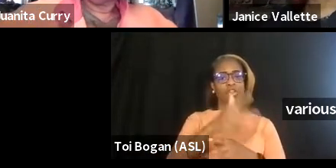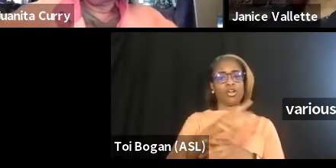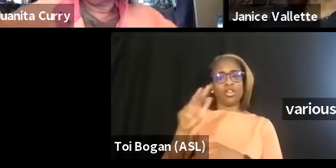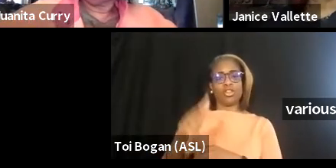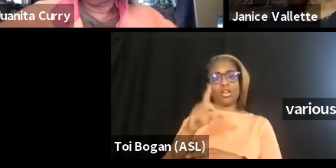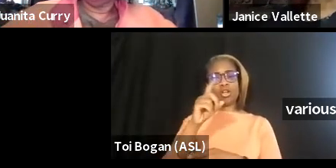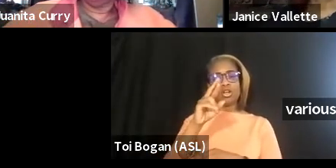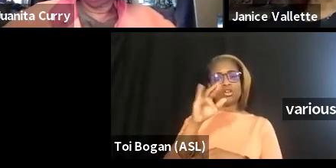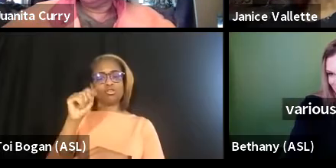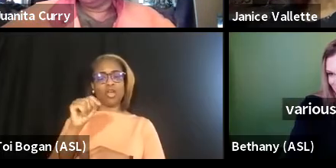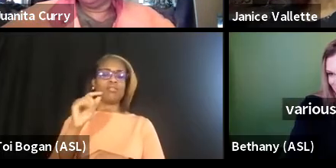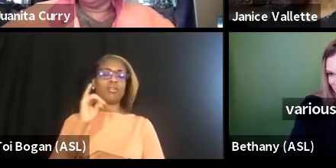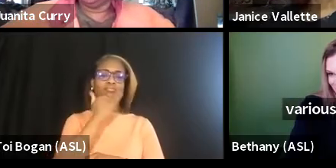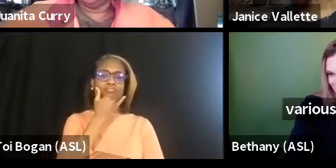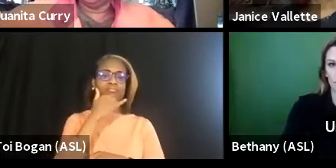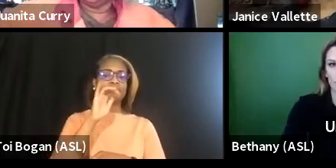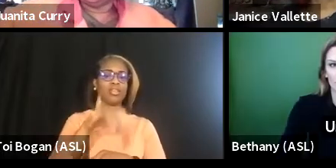typo, third draft.